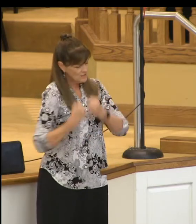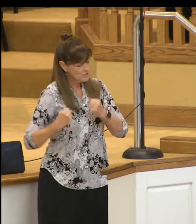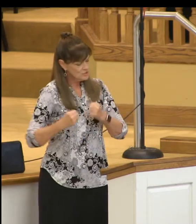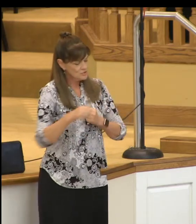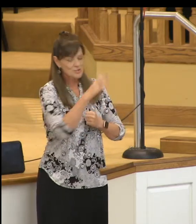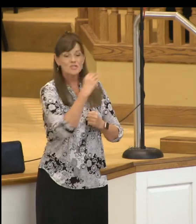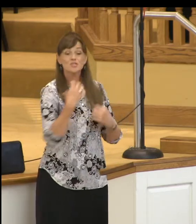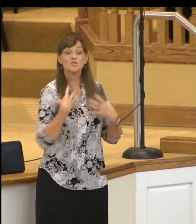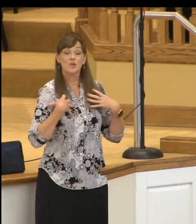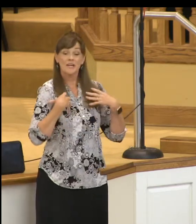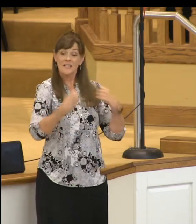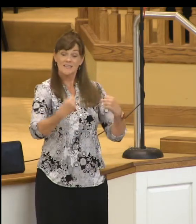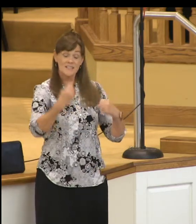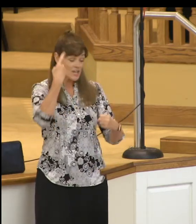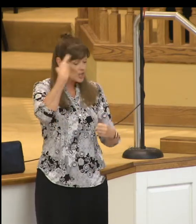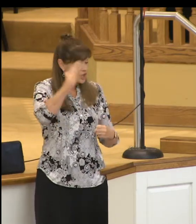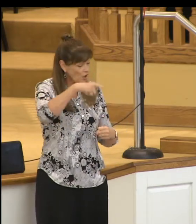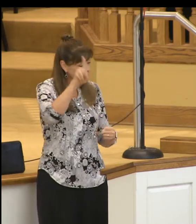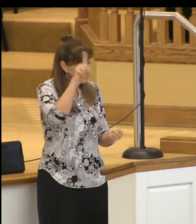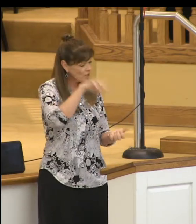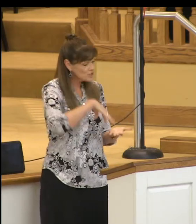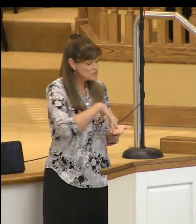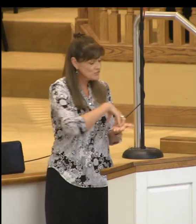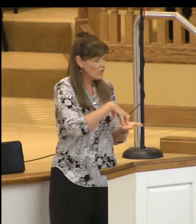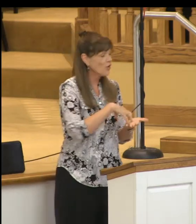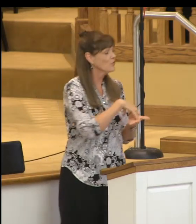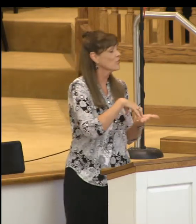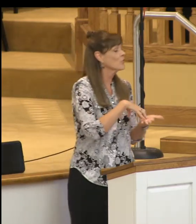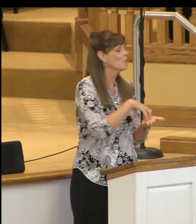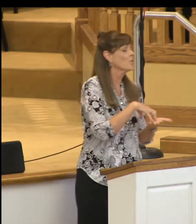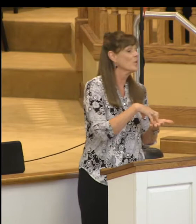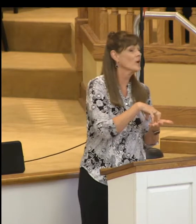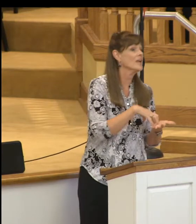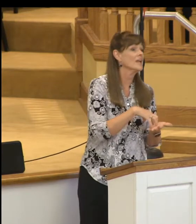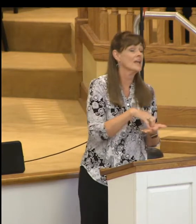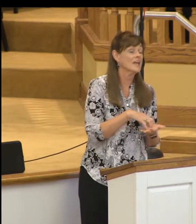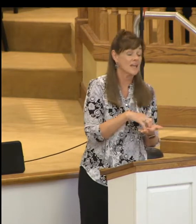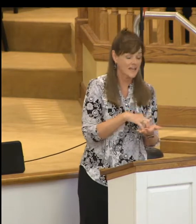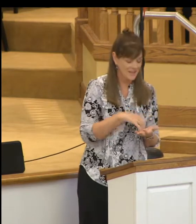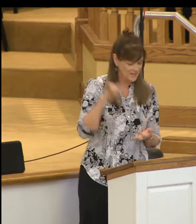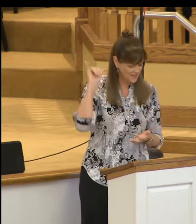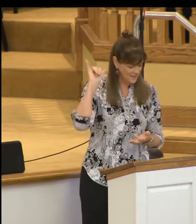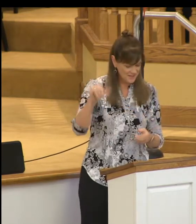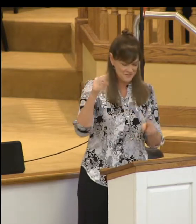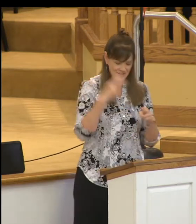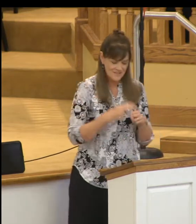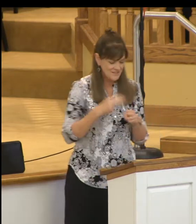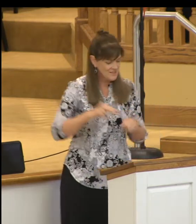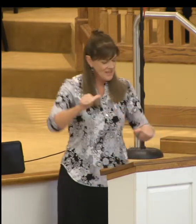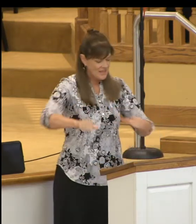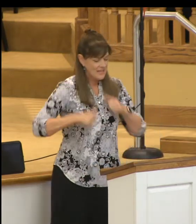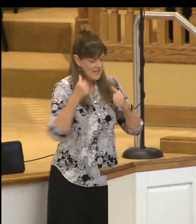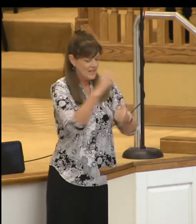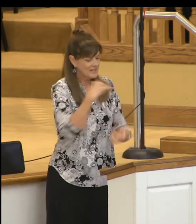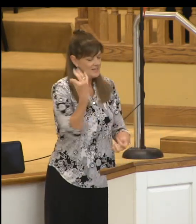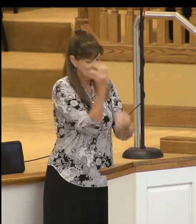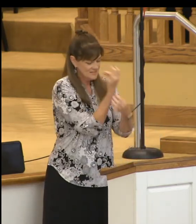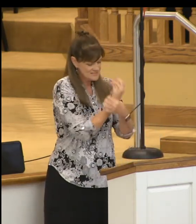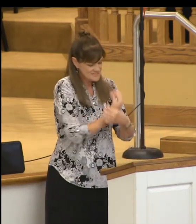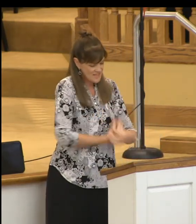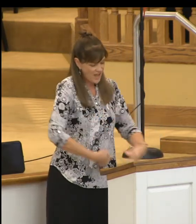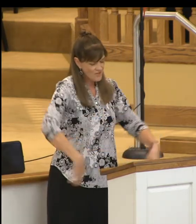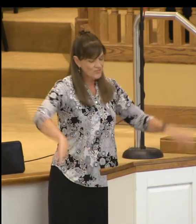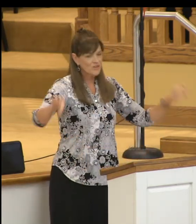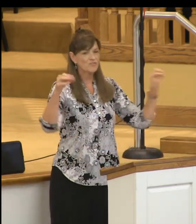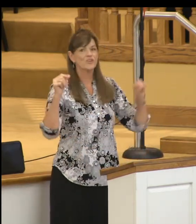broken. It's strength and courage for the weak.